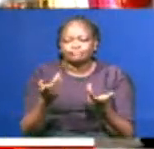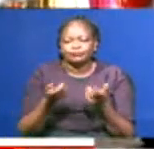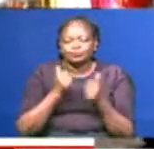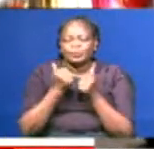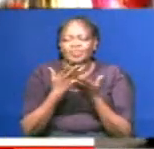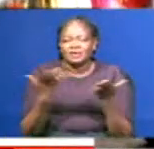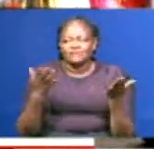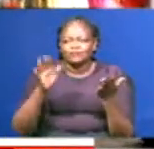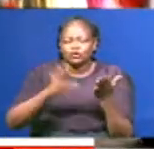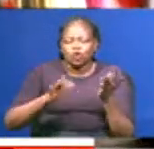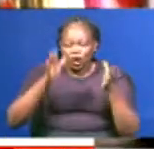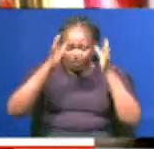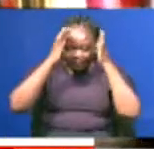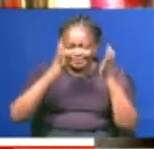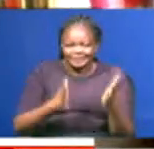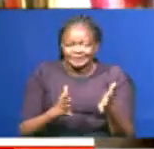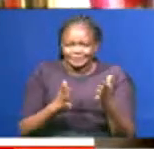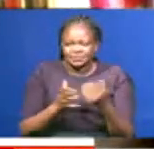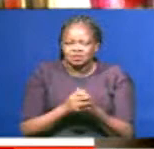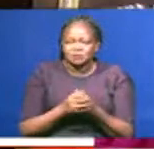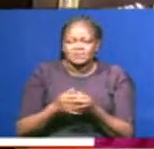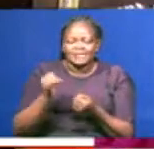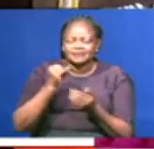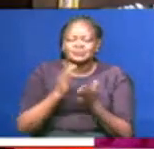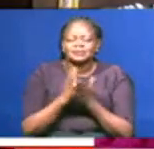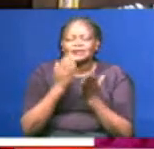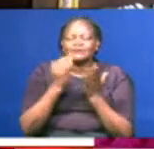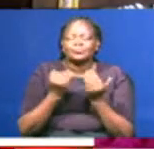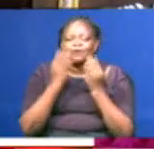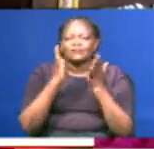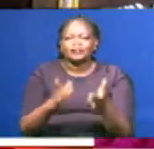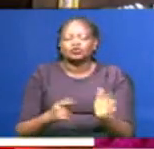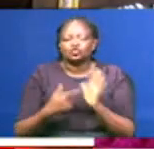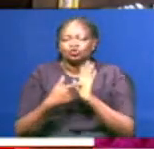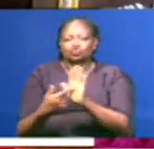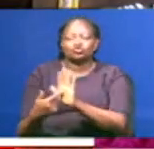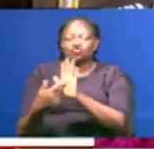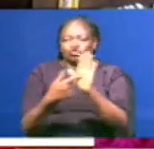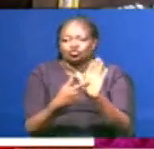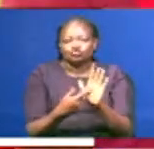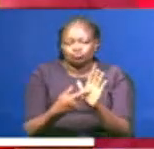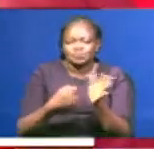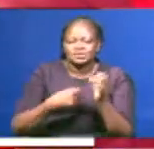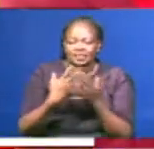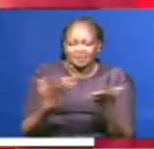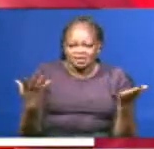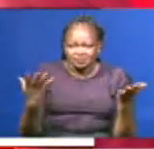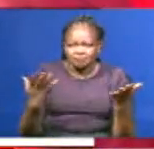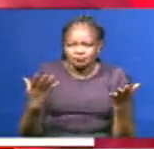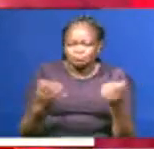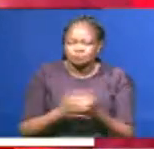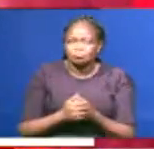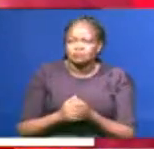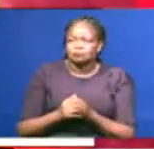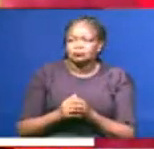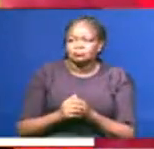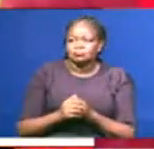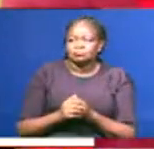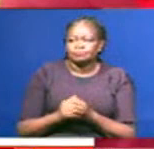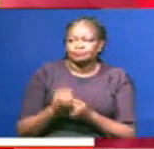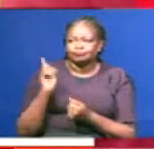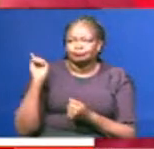local innovators, artists and service providers to showcase and sell their products. This bazaar has been